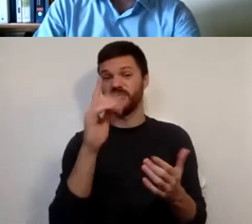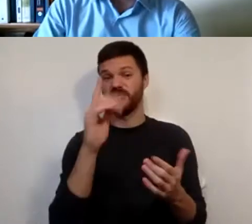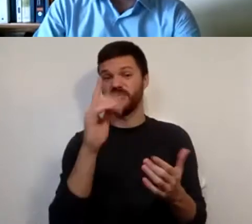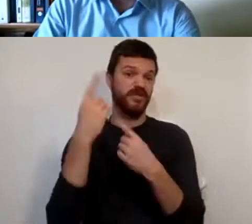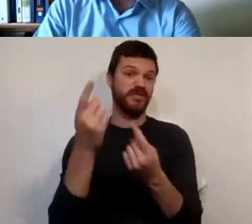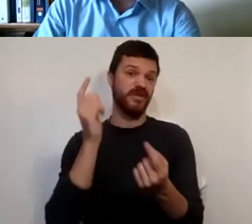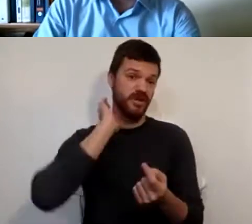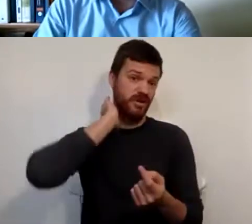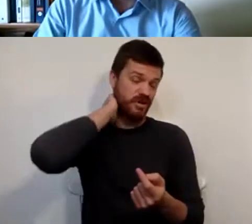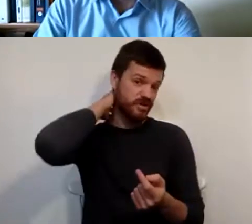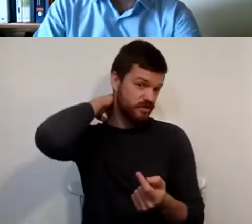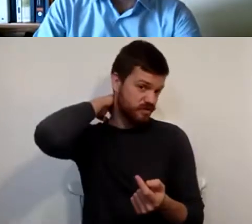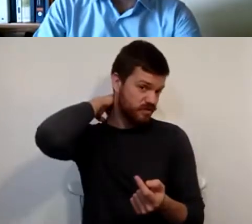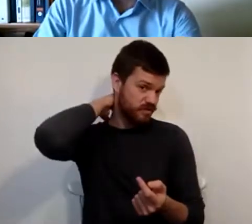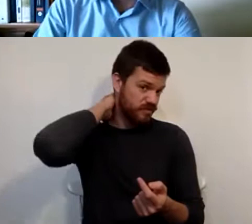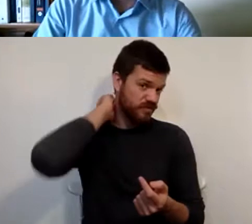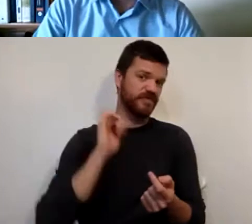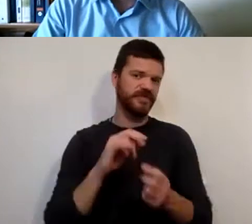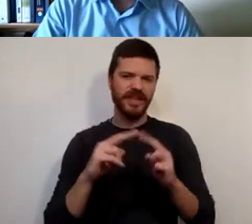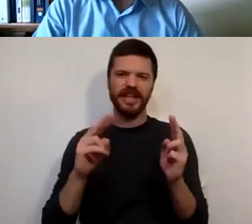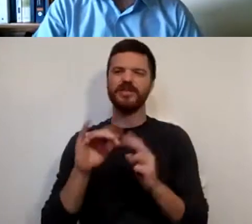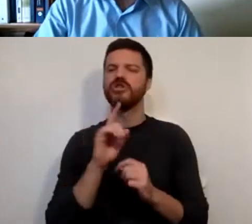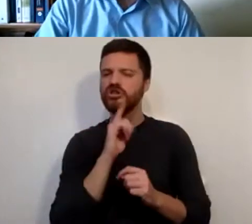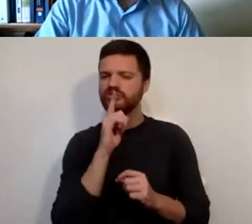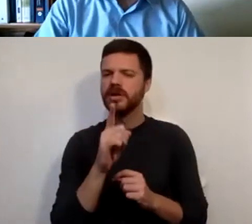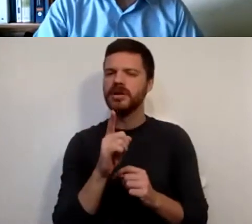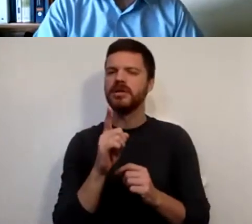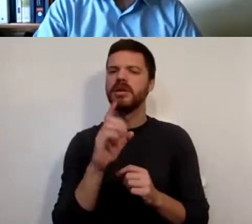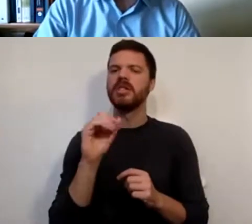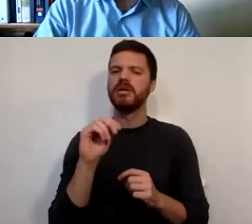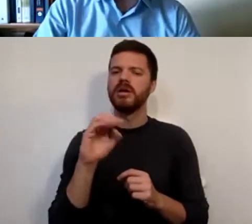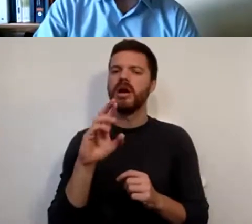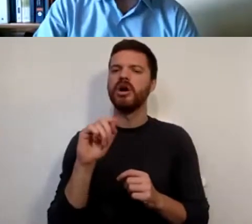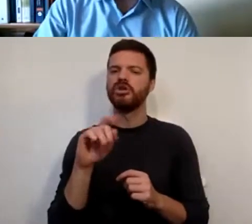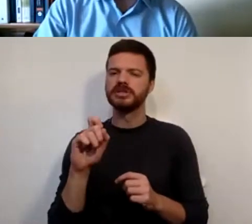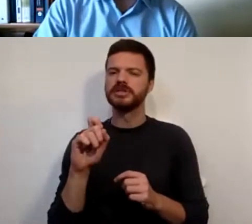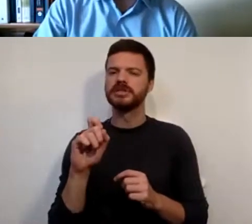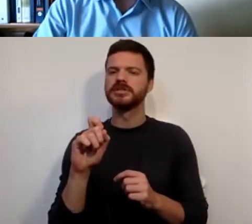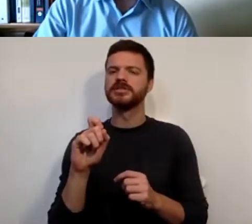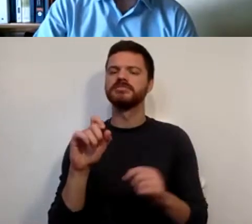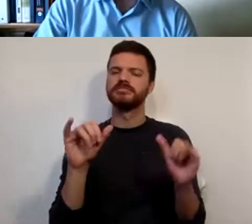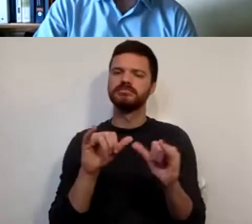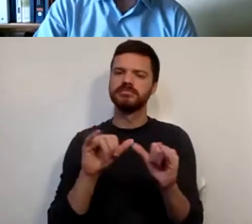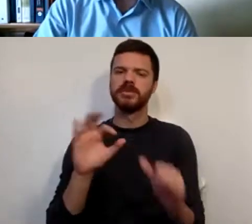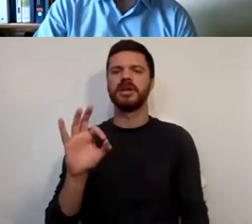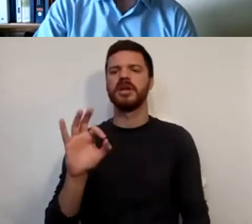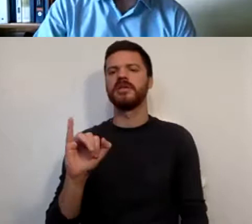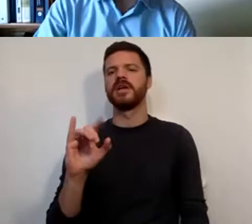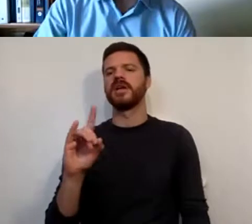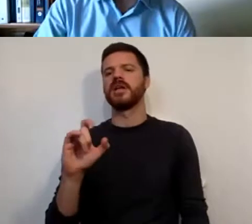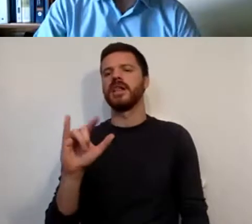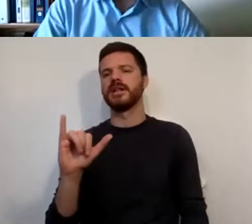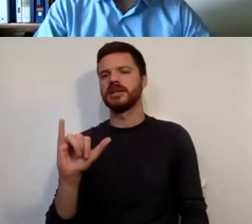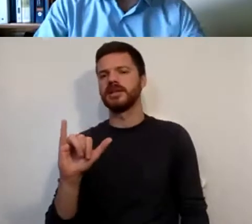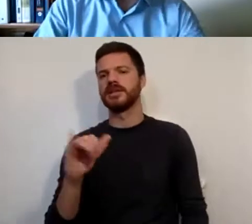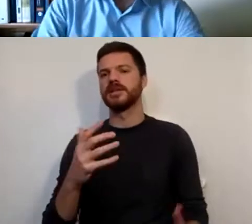a very real and concrete measure of fidelity to proposed implementation strategies versus what's actually